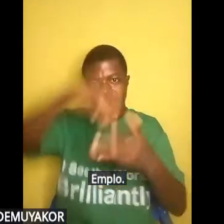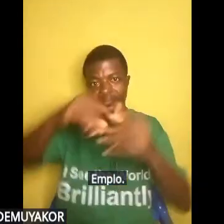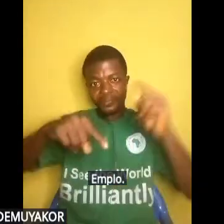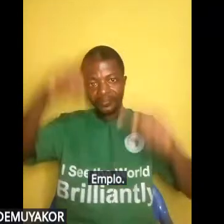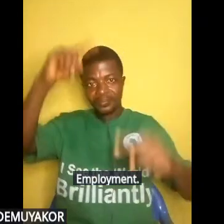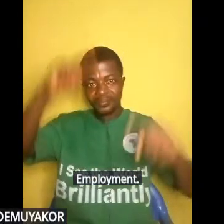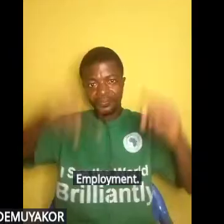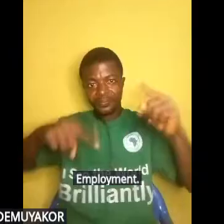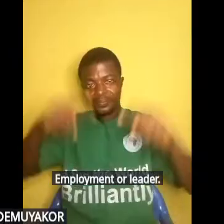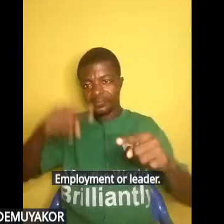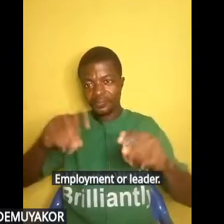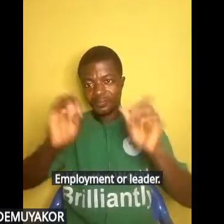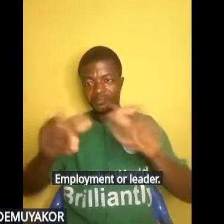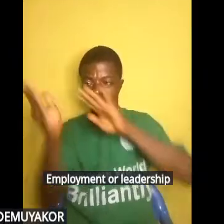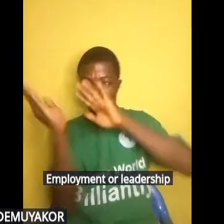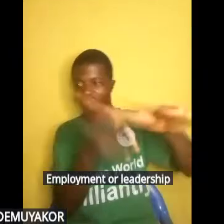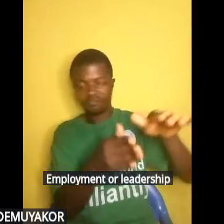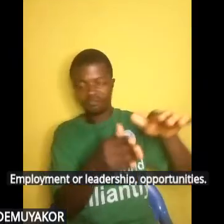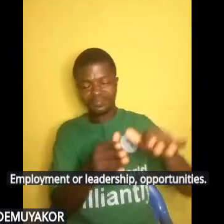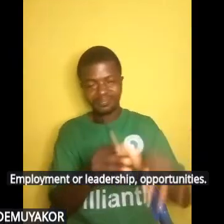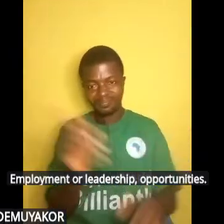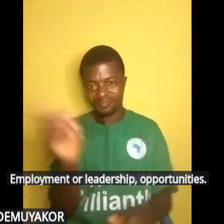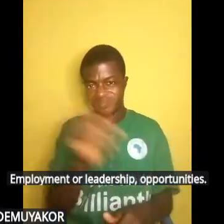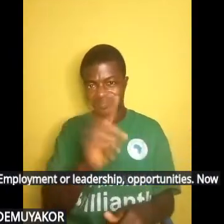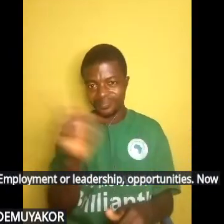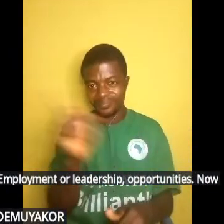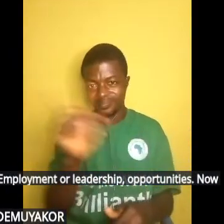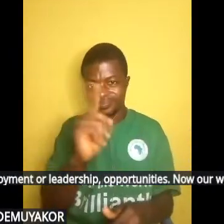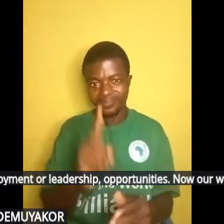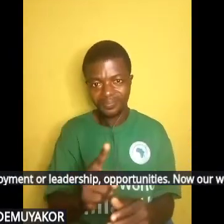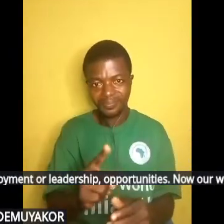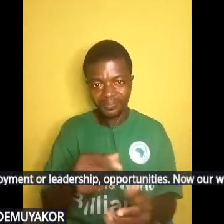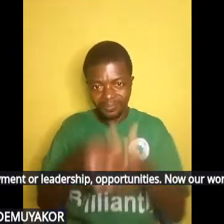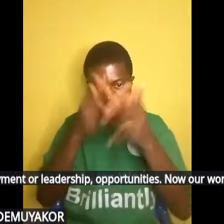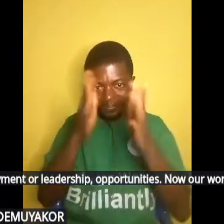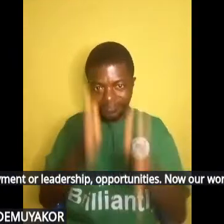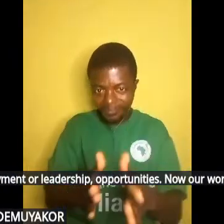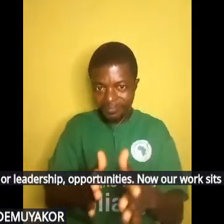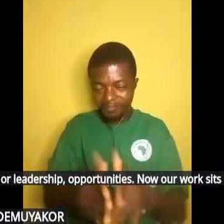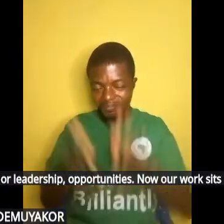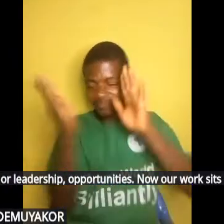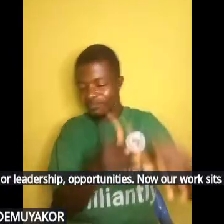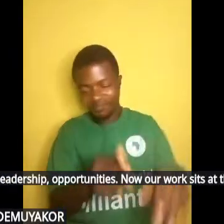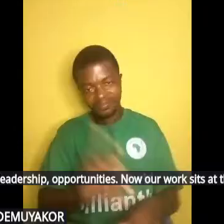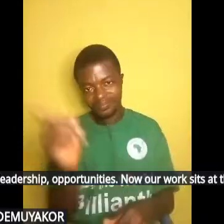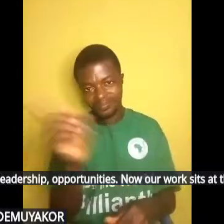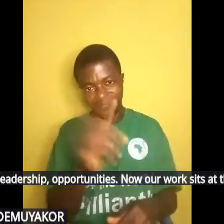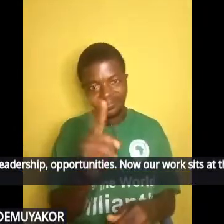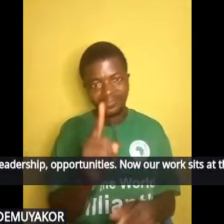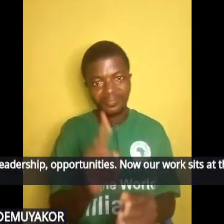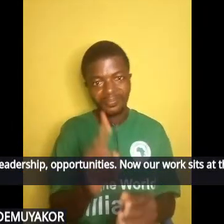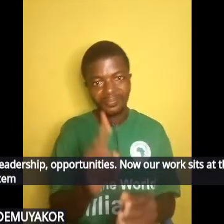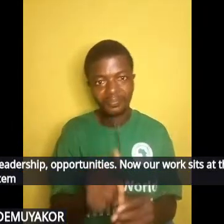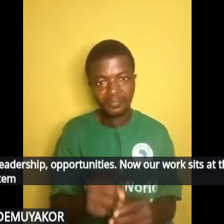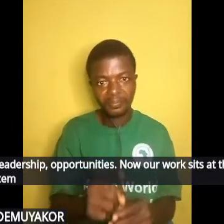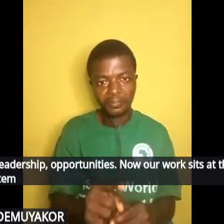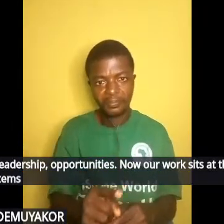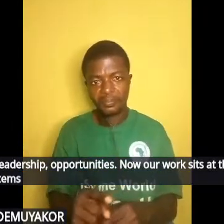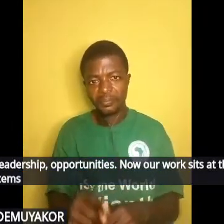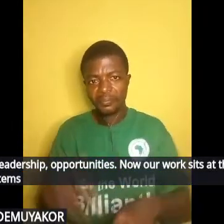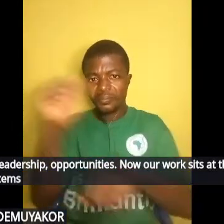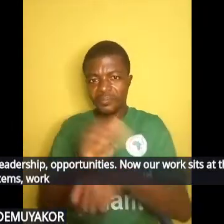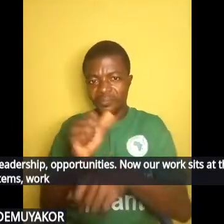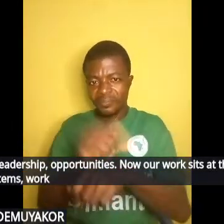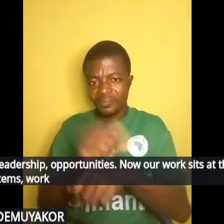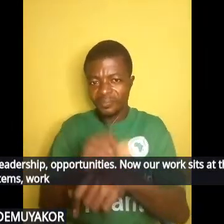or leadership opportunities. Now, our work sits at the intersection of education systems,